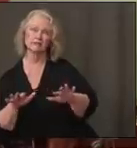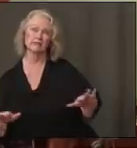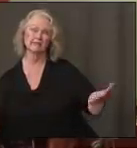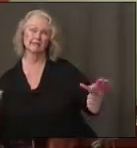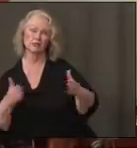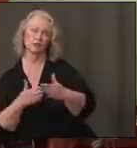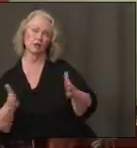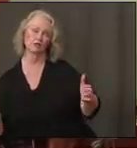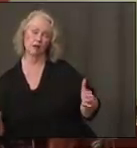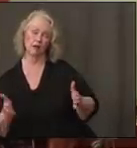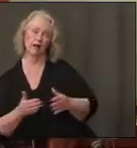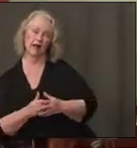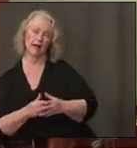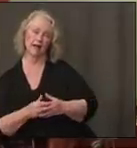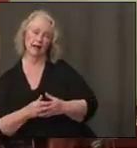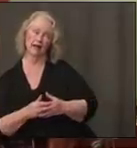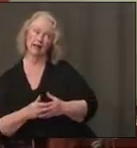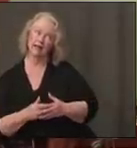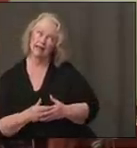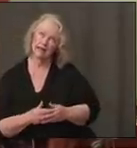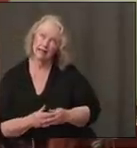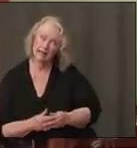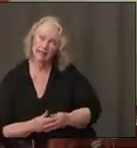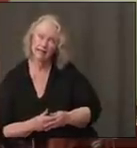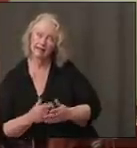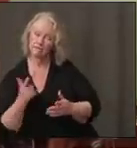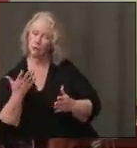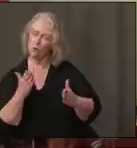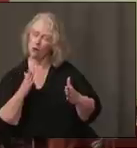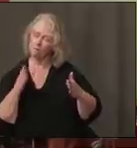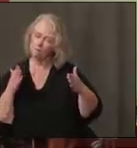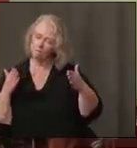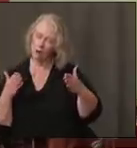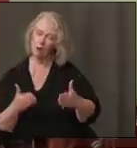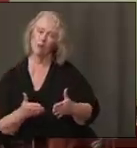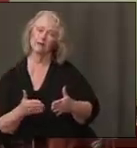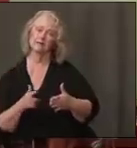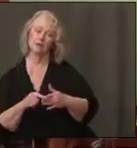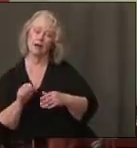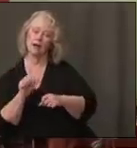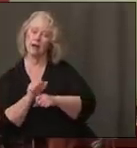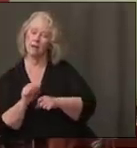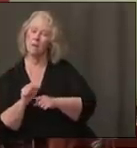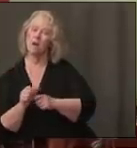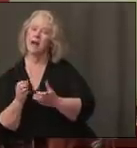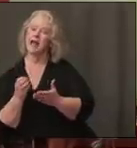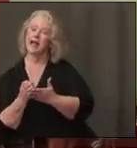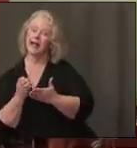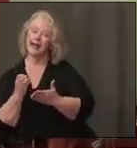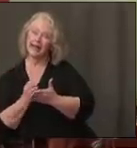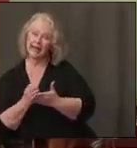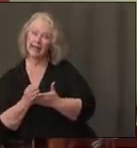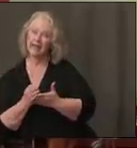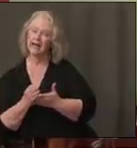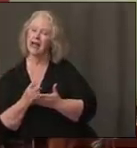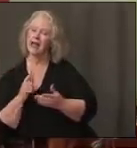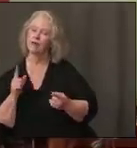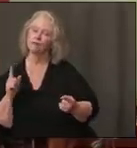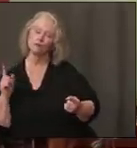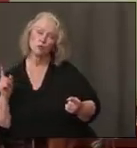to the state. If you want to really focus on employment, economic impact, and